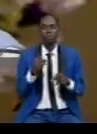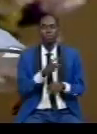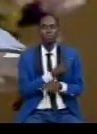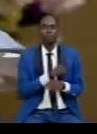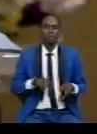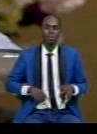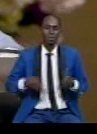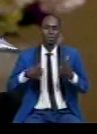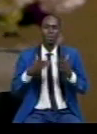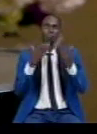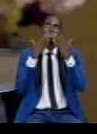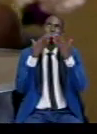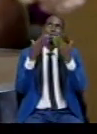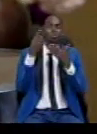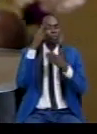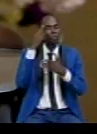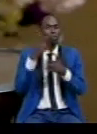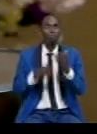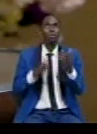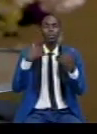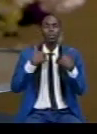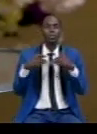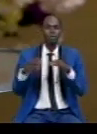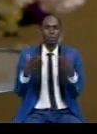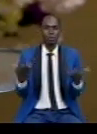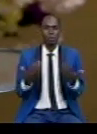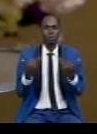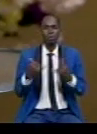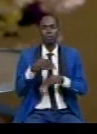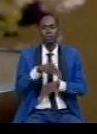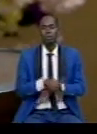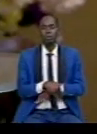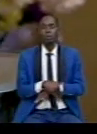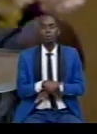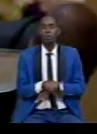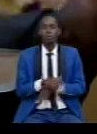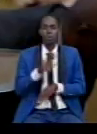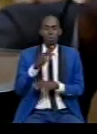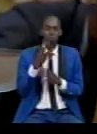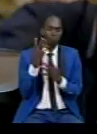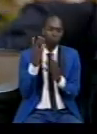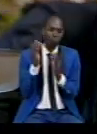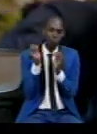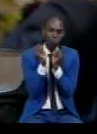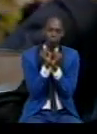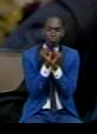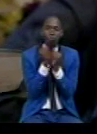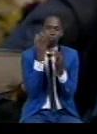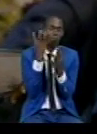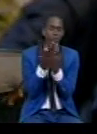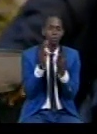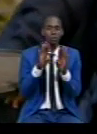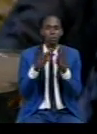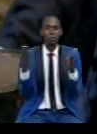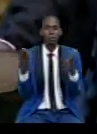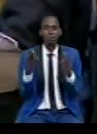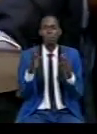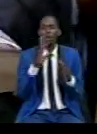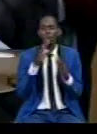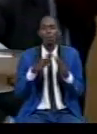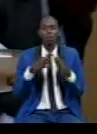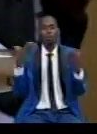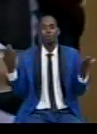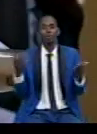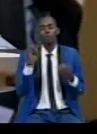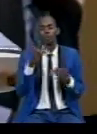Let's thank him for what he has done here tonight. Your prison doors have opened. Your Red Sea has been dried